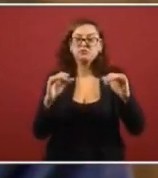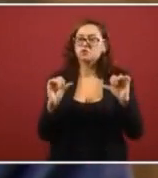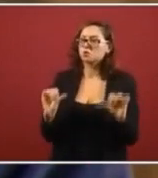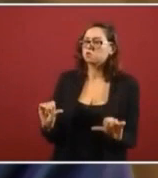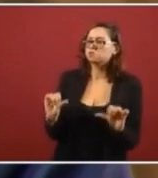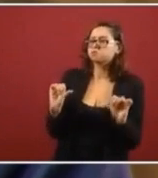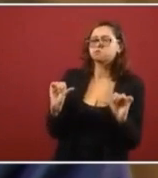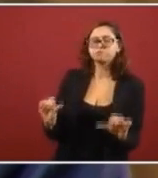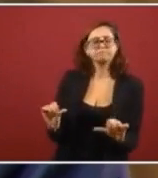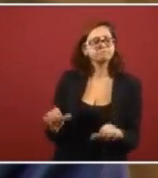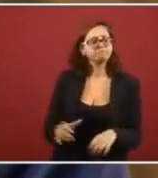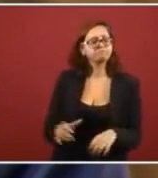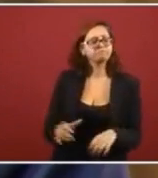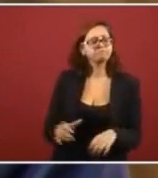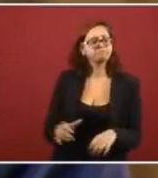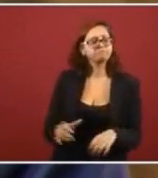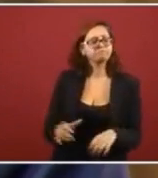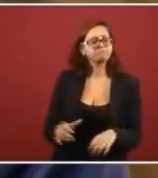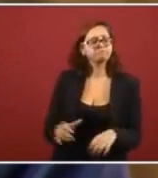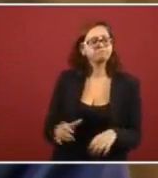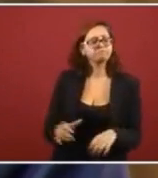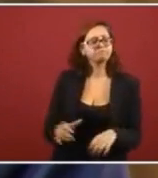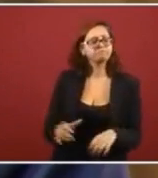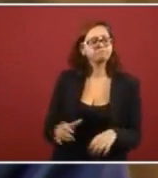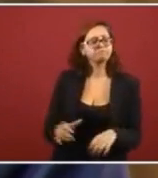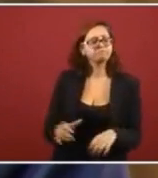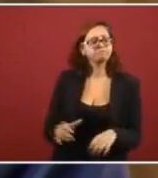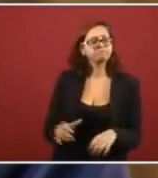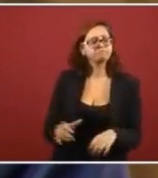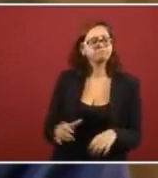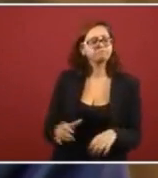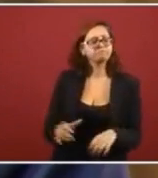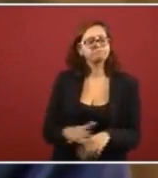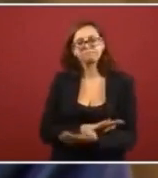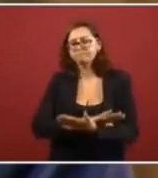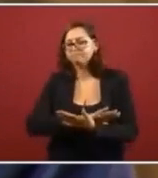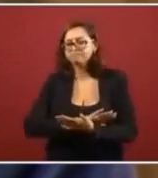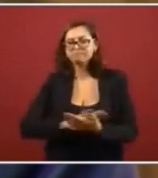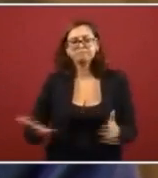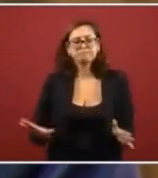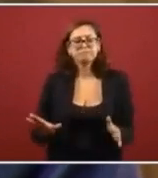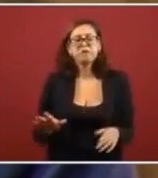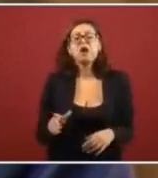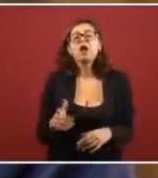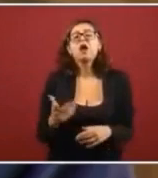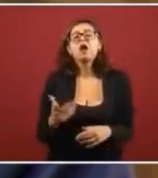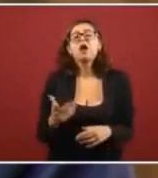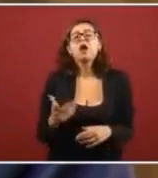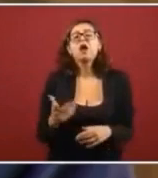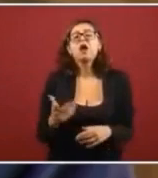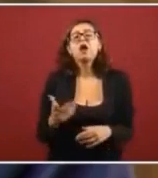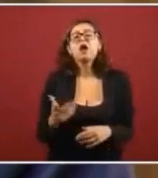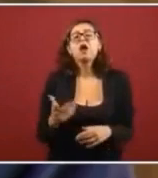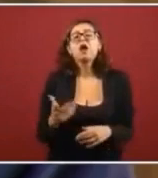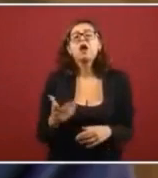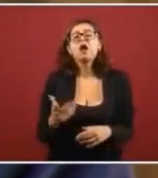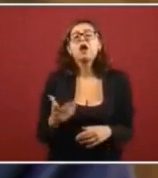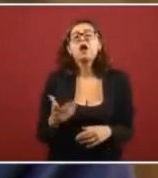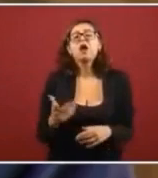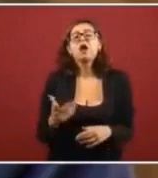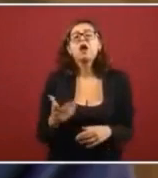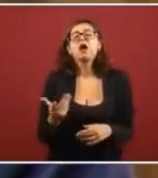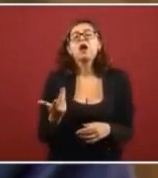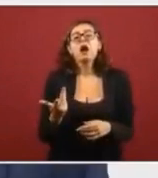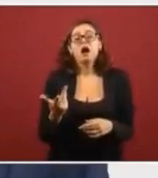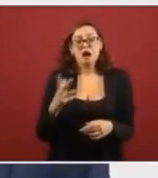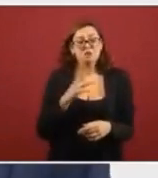officials in the executive federal level and functioning